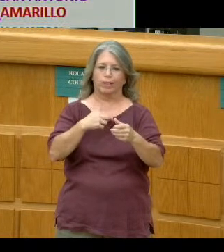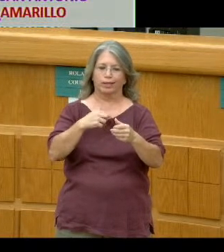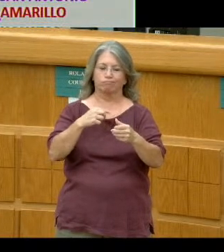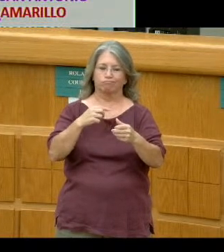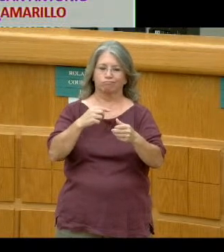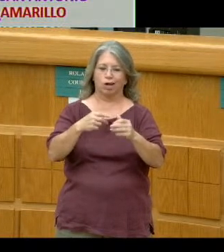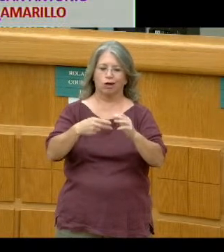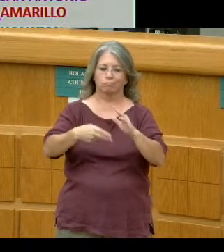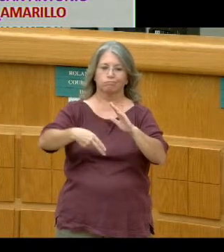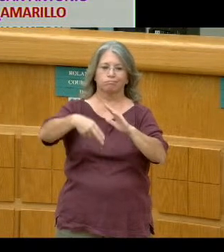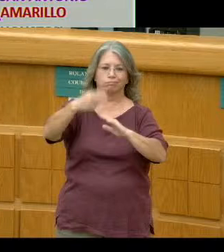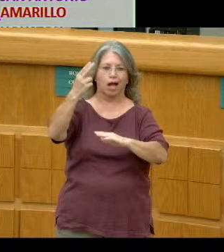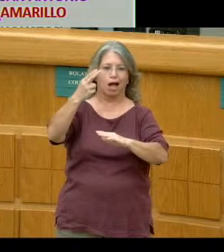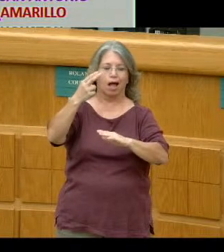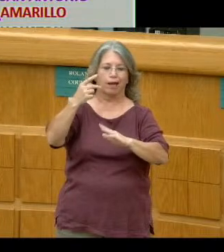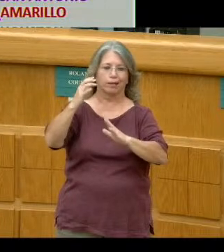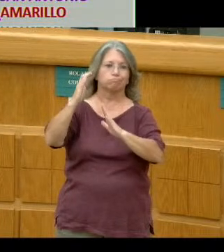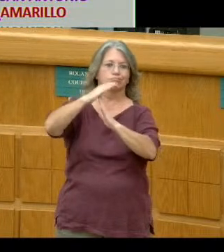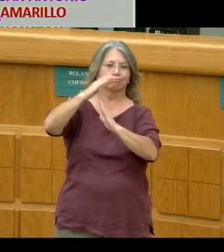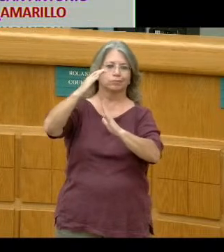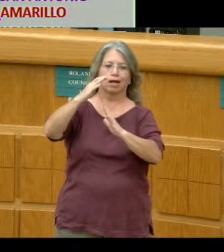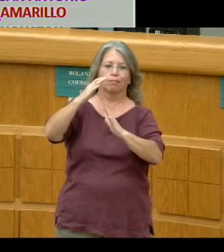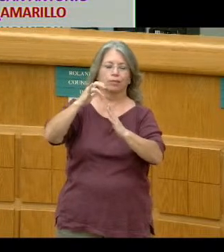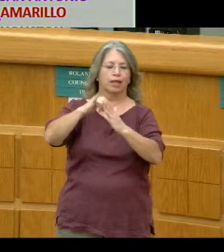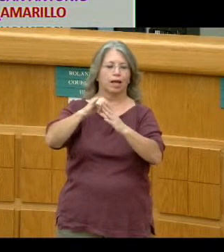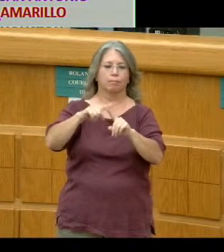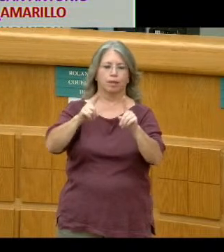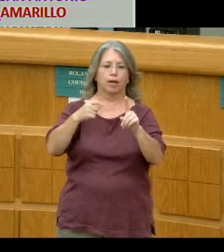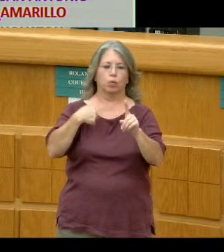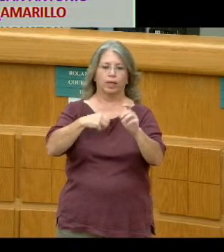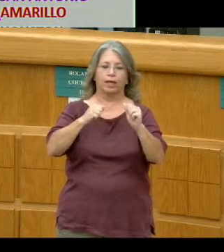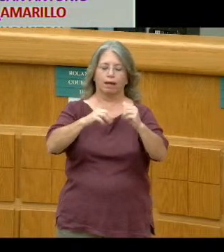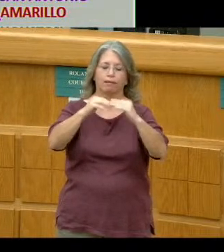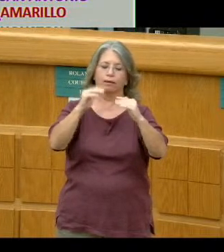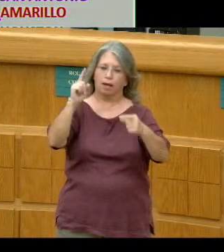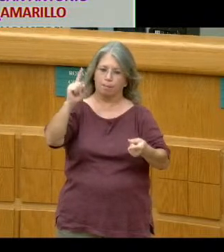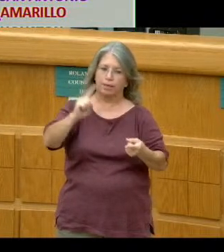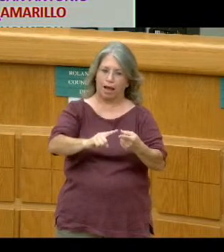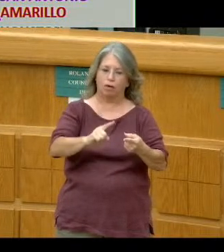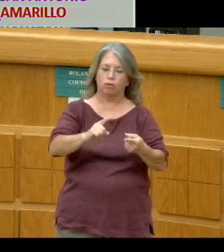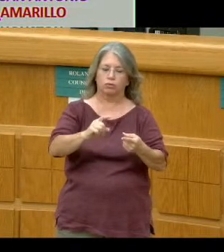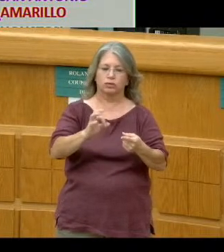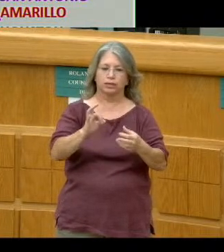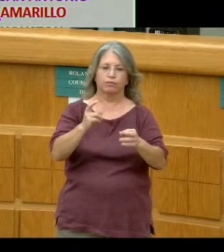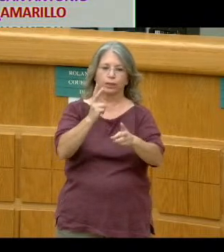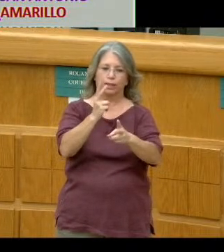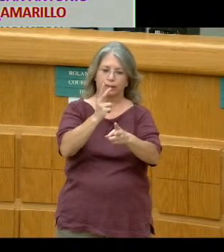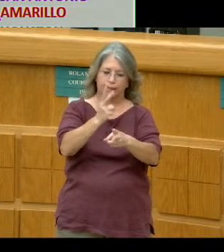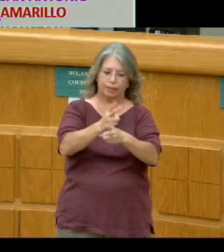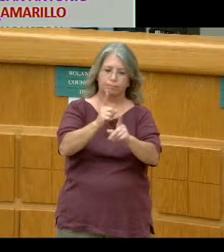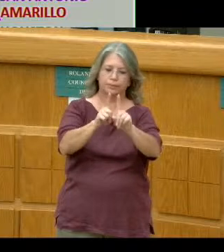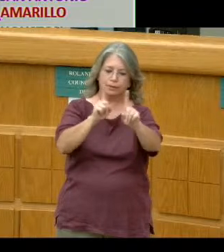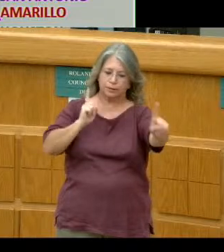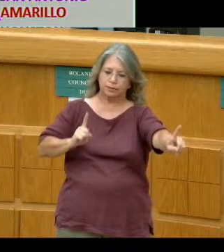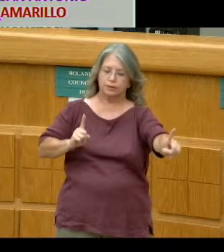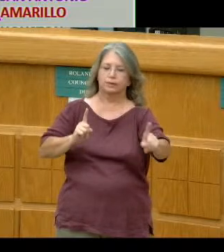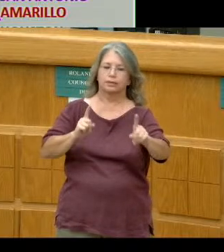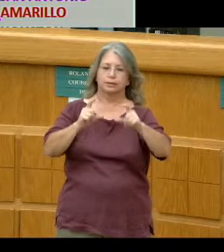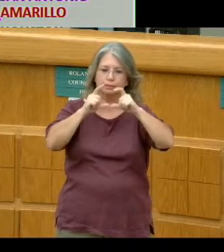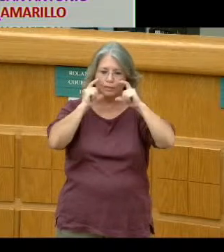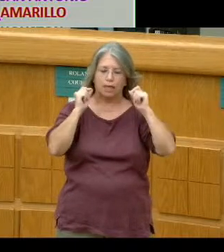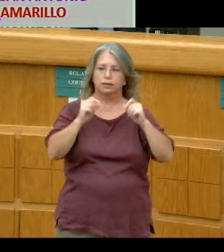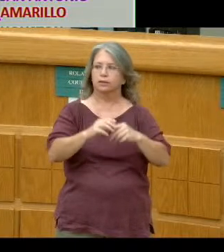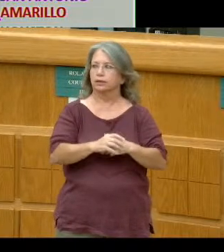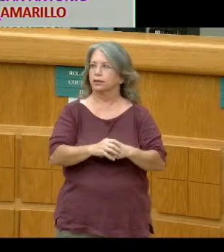list if we continue to social distance. We can compare South Texas. Here, Public Health Region 11, this is